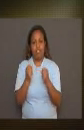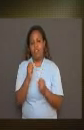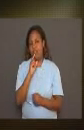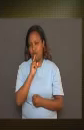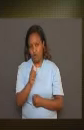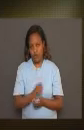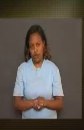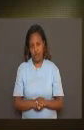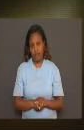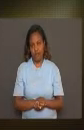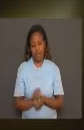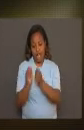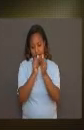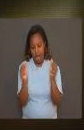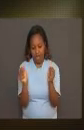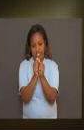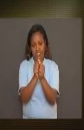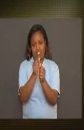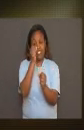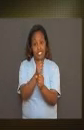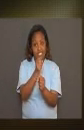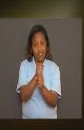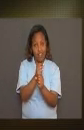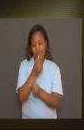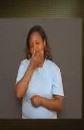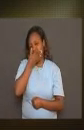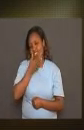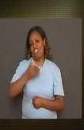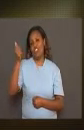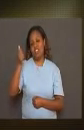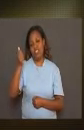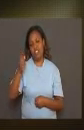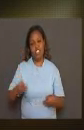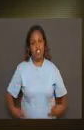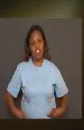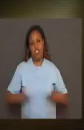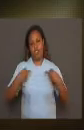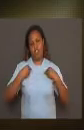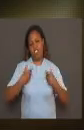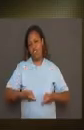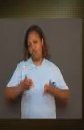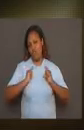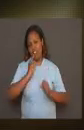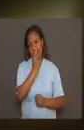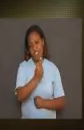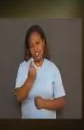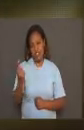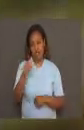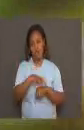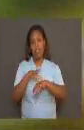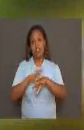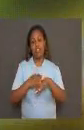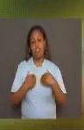we work together, the better life will be for everyone on earth.